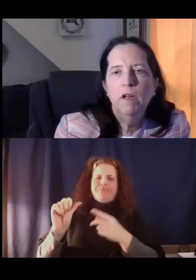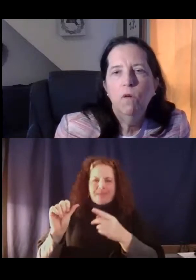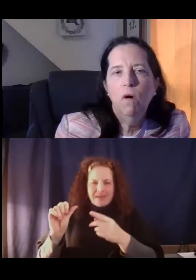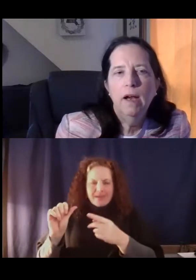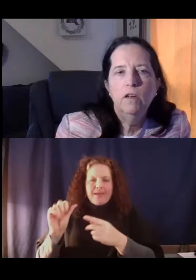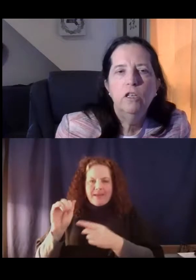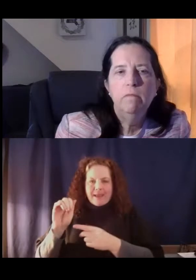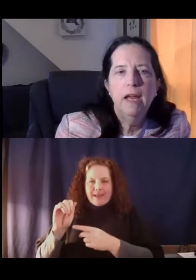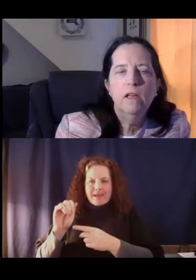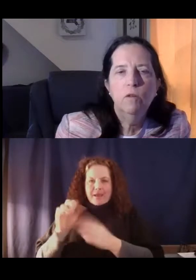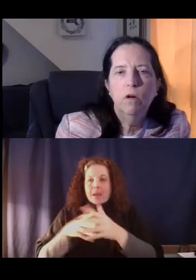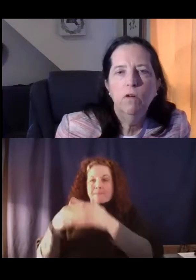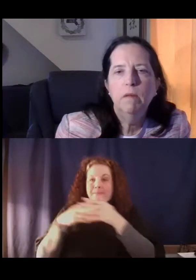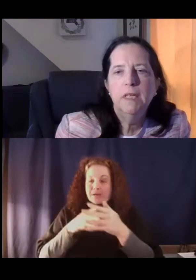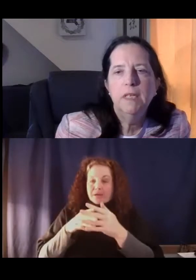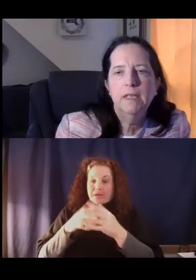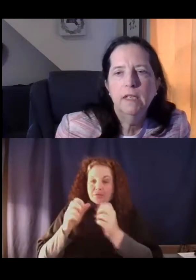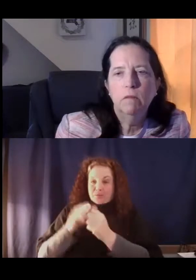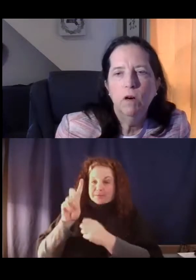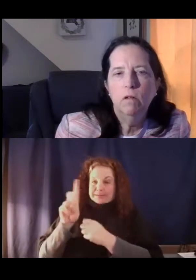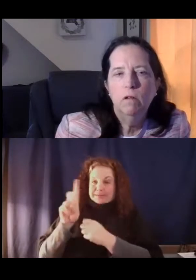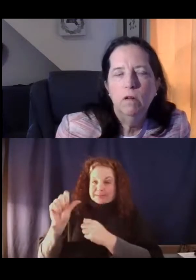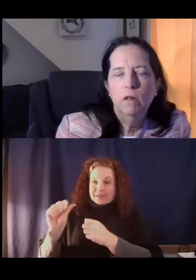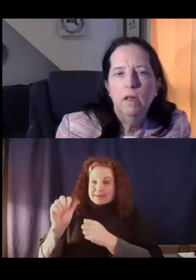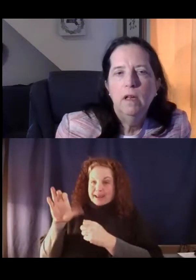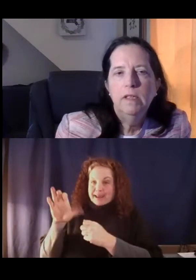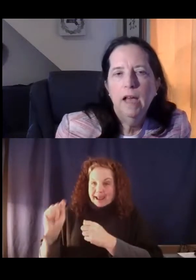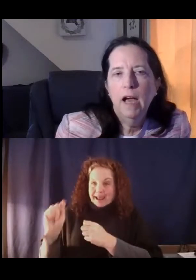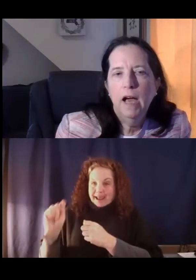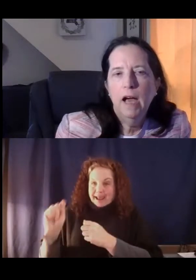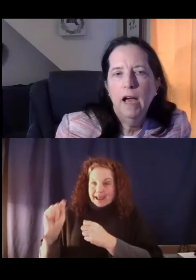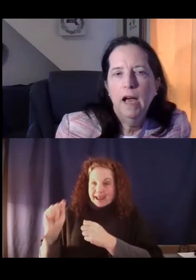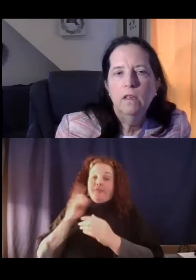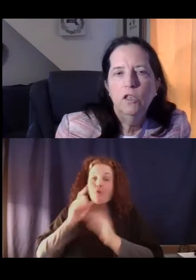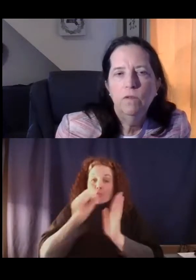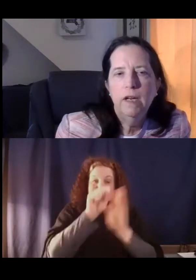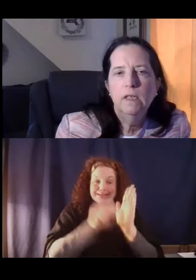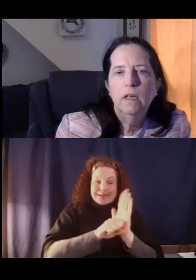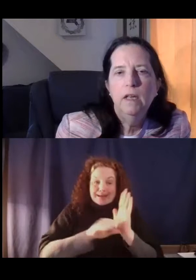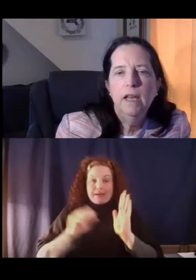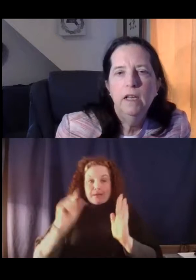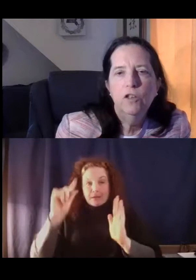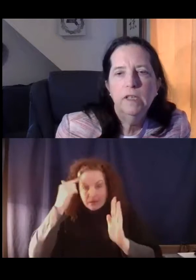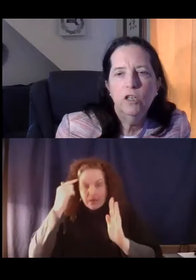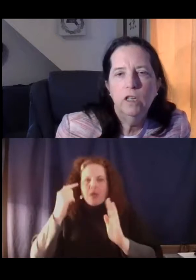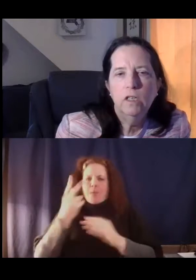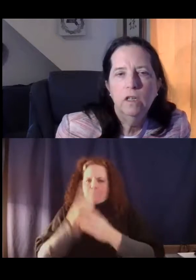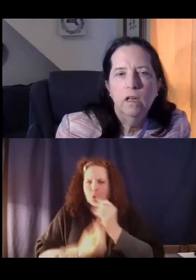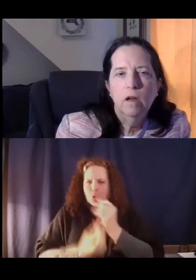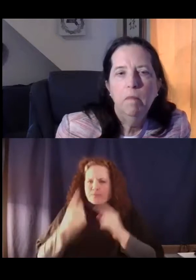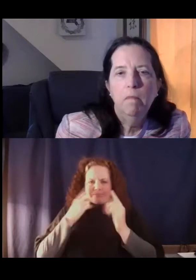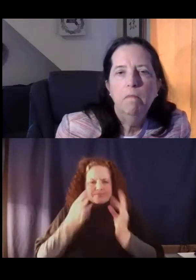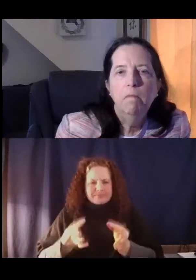are required to make their programs accessible. Sidewalks, streets, and intersections,